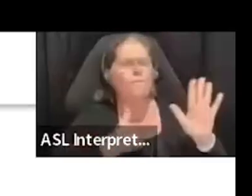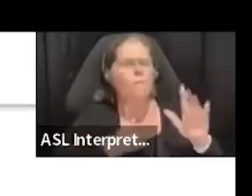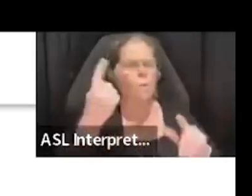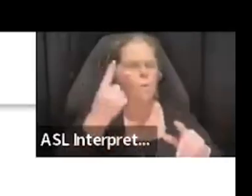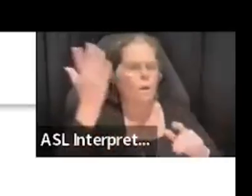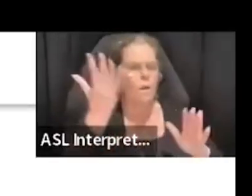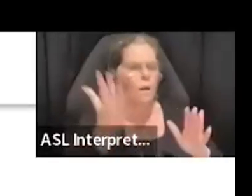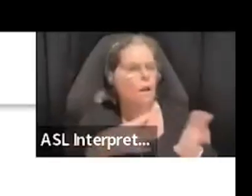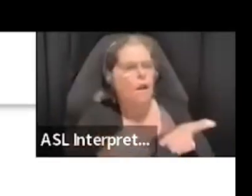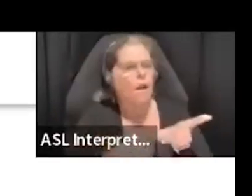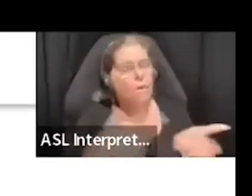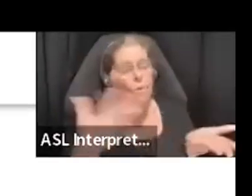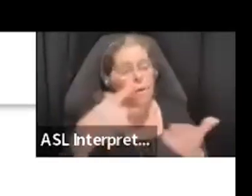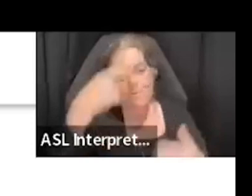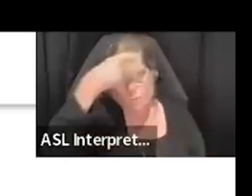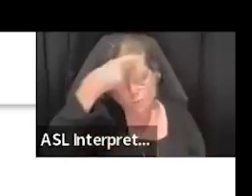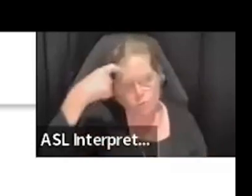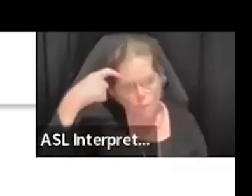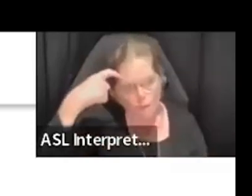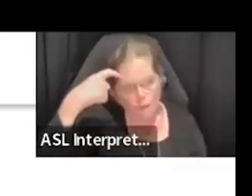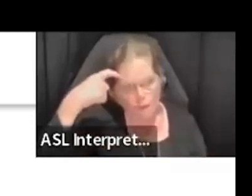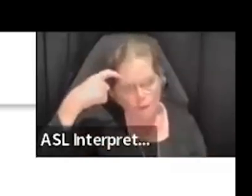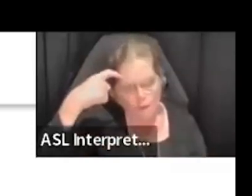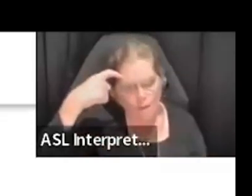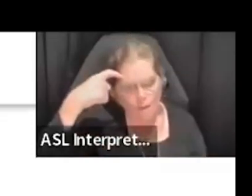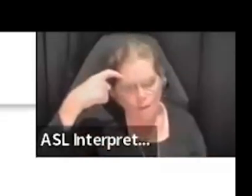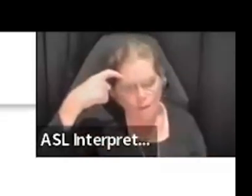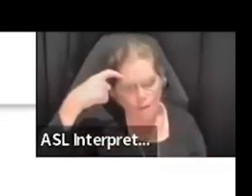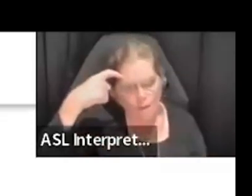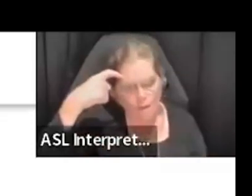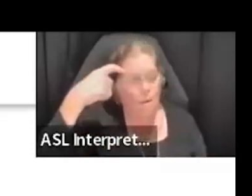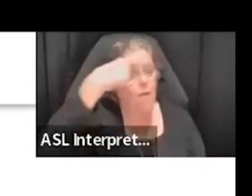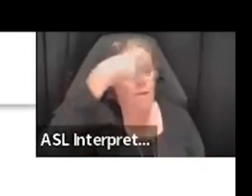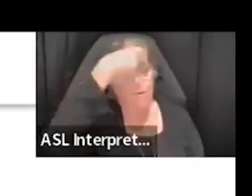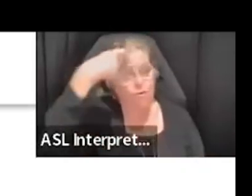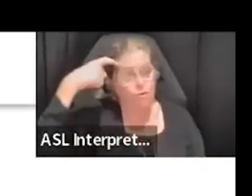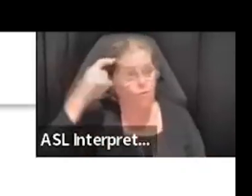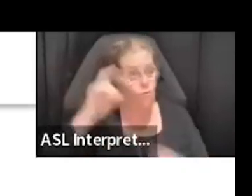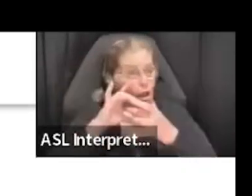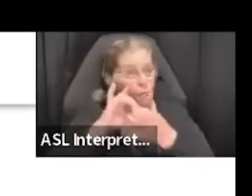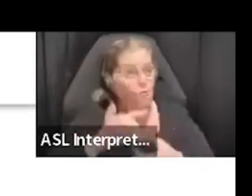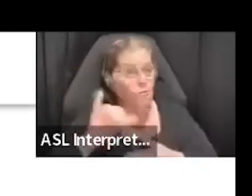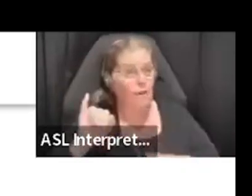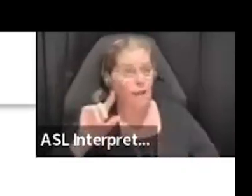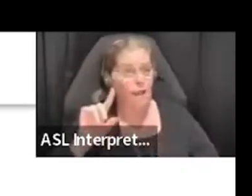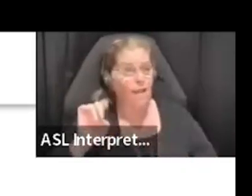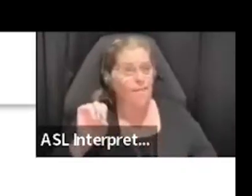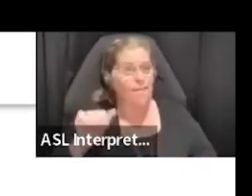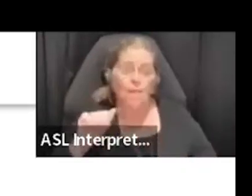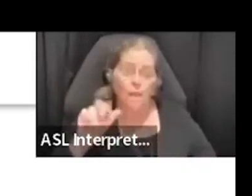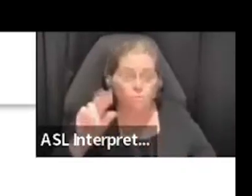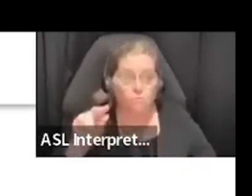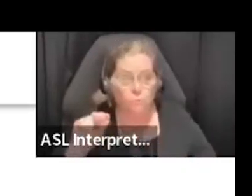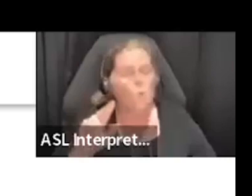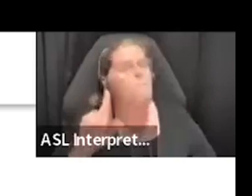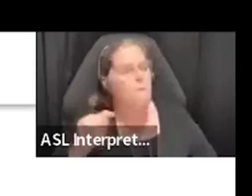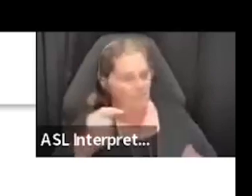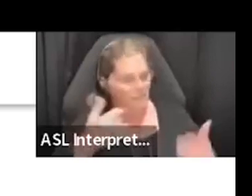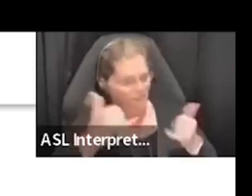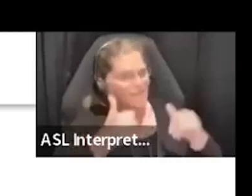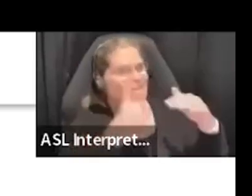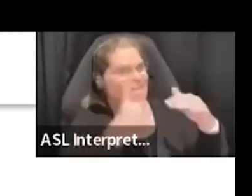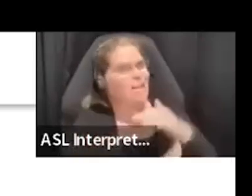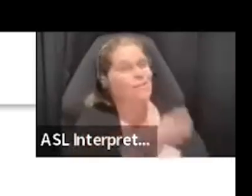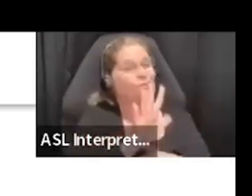trauma. And so trauma does not fall under IDEA. However, it can still be considered a disability under 504.